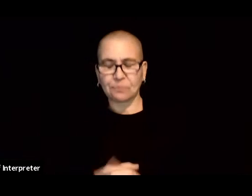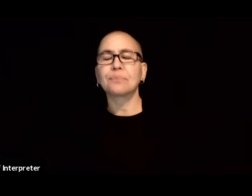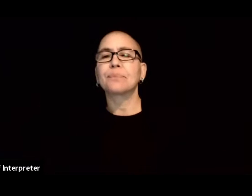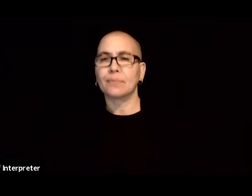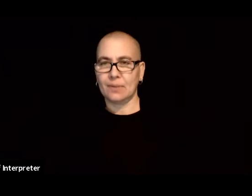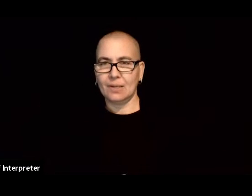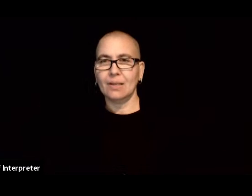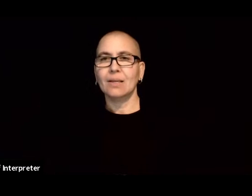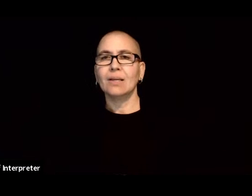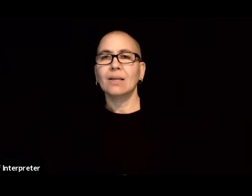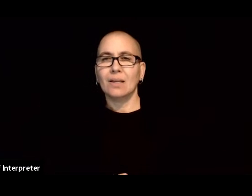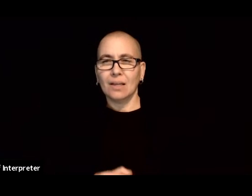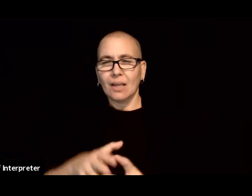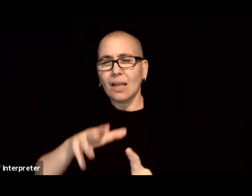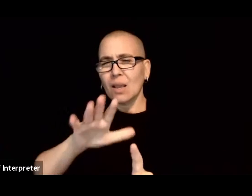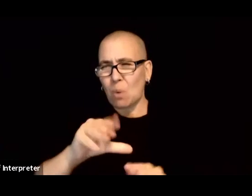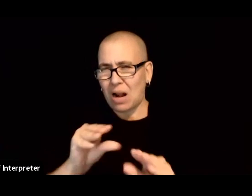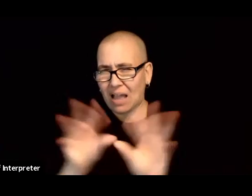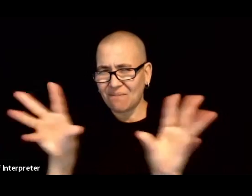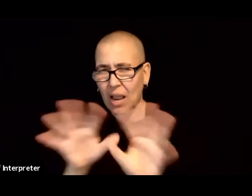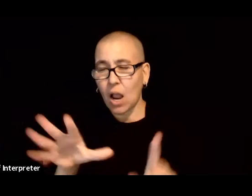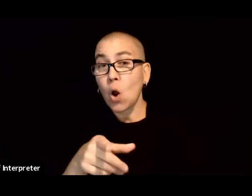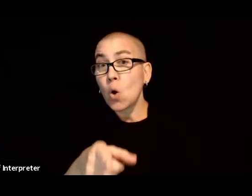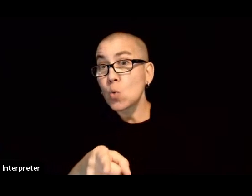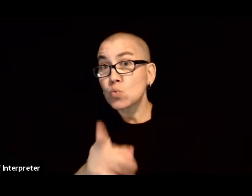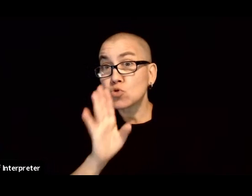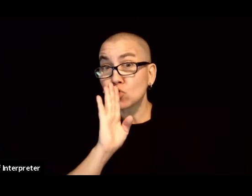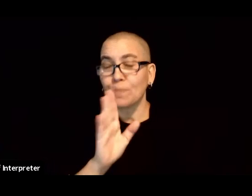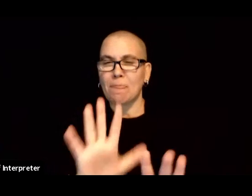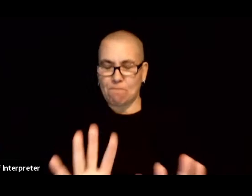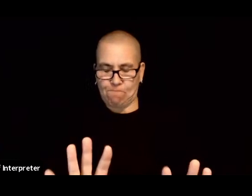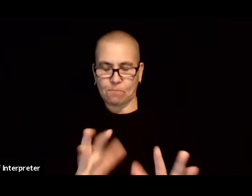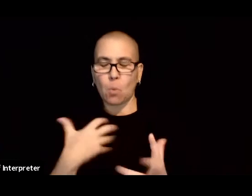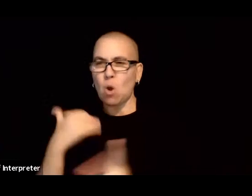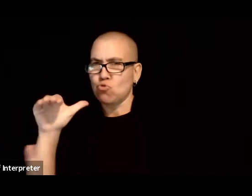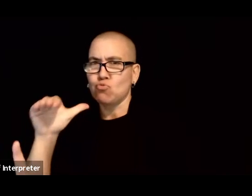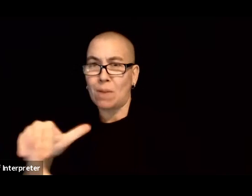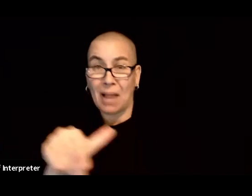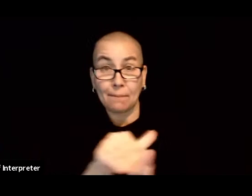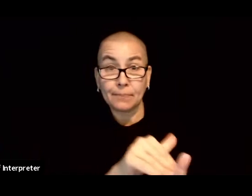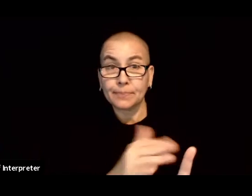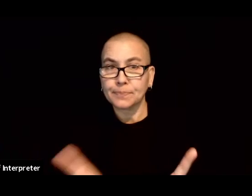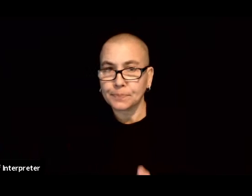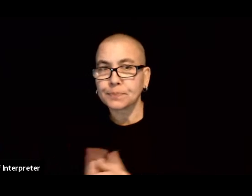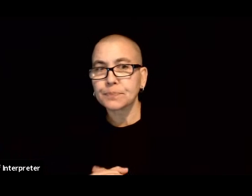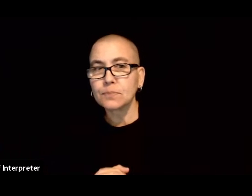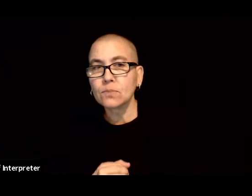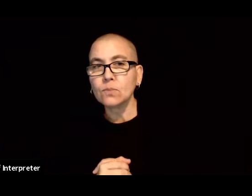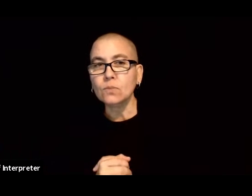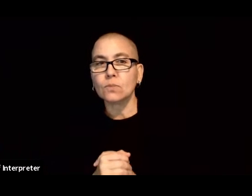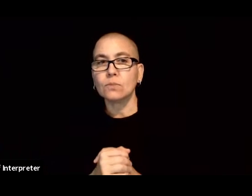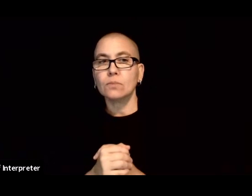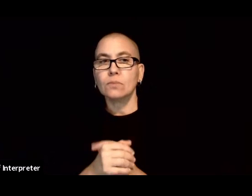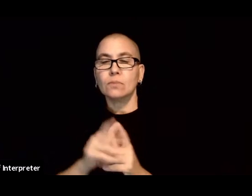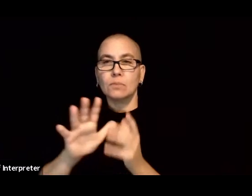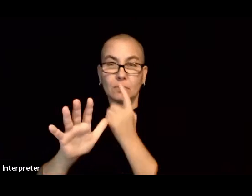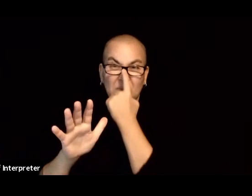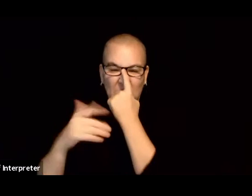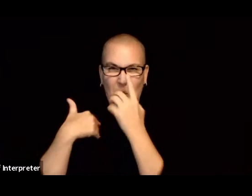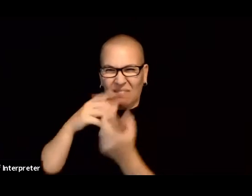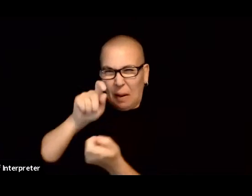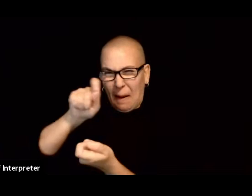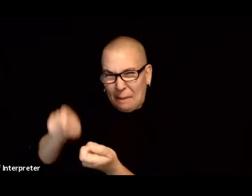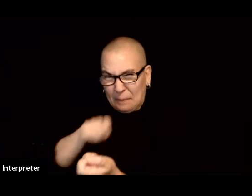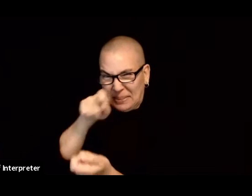listeners that we have made tremendous progress in Minnesota at improving infection control. The providers in long-term